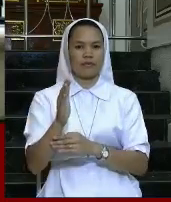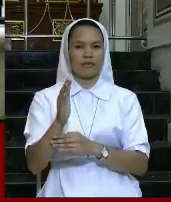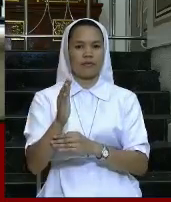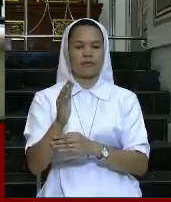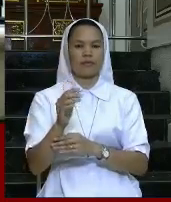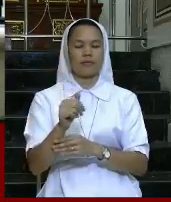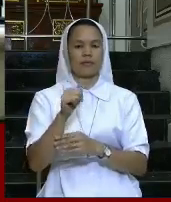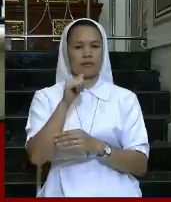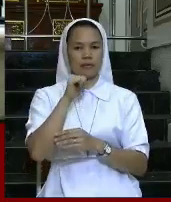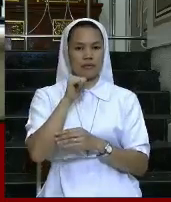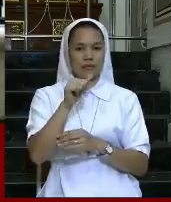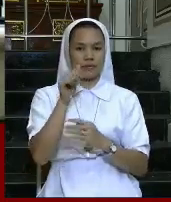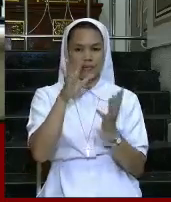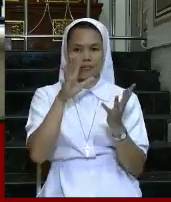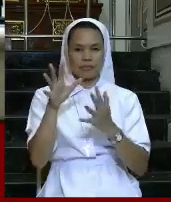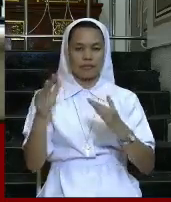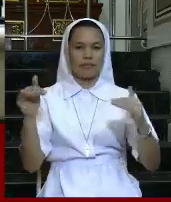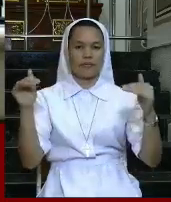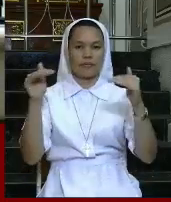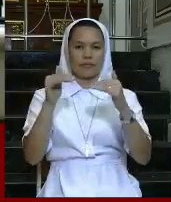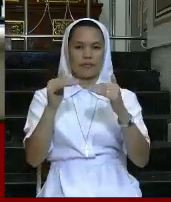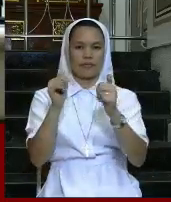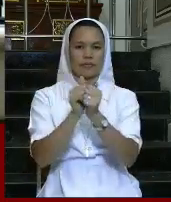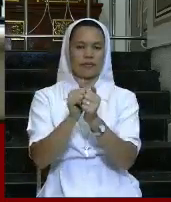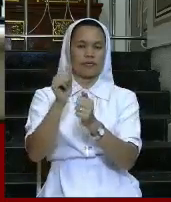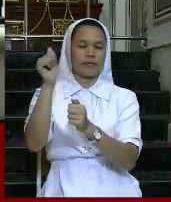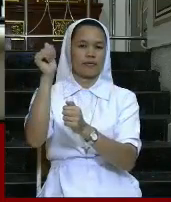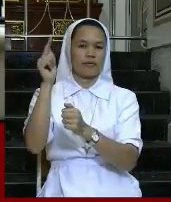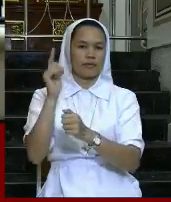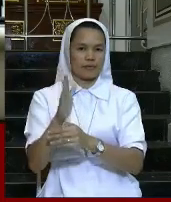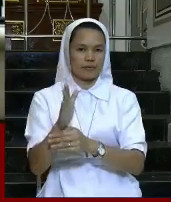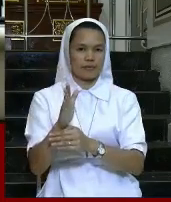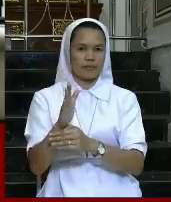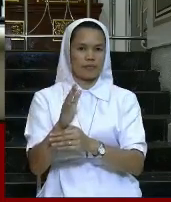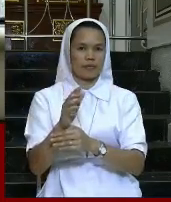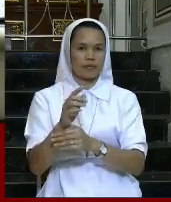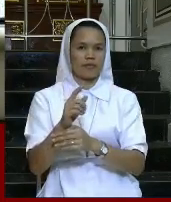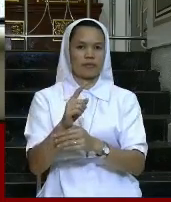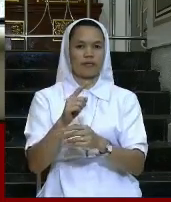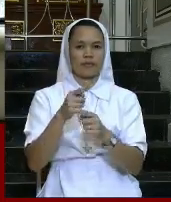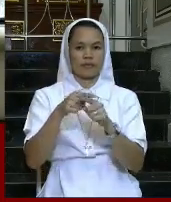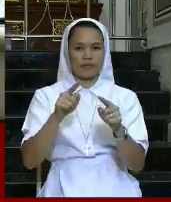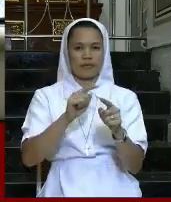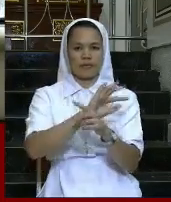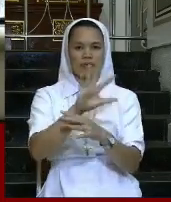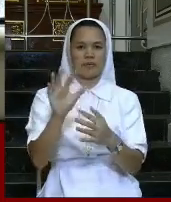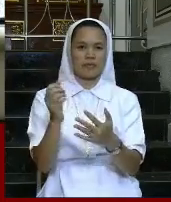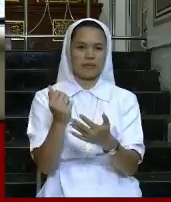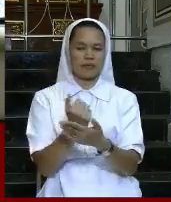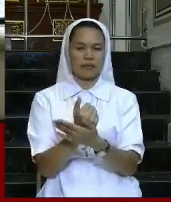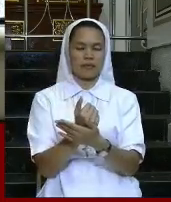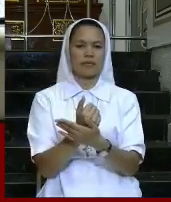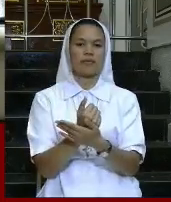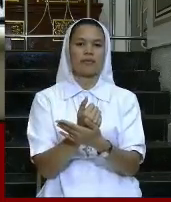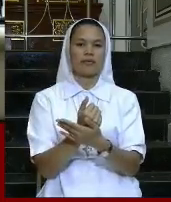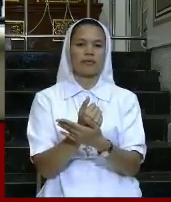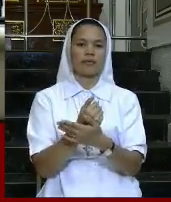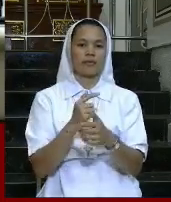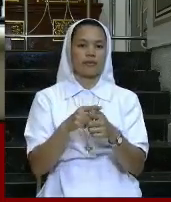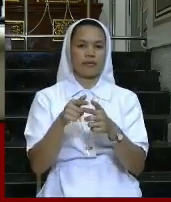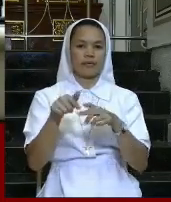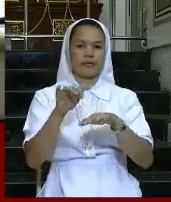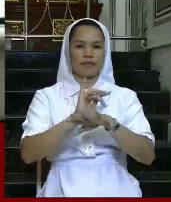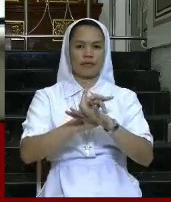not regard equality with God something to be grasped. Rather, he